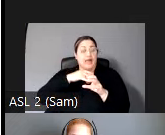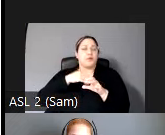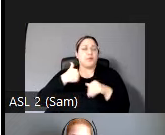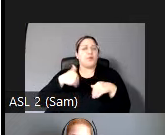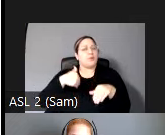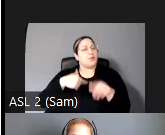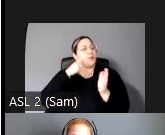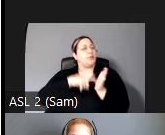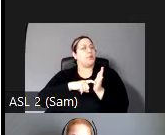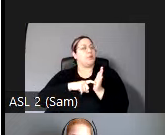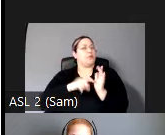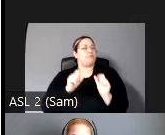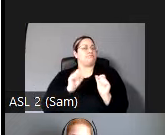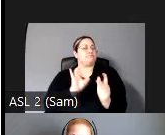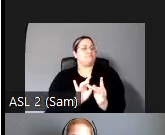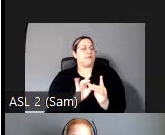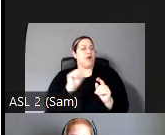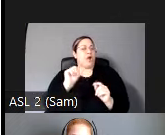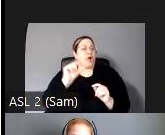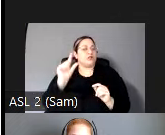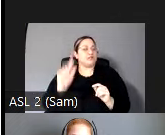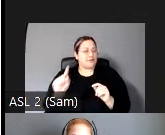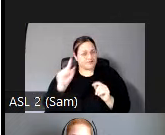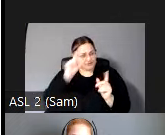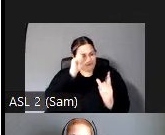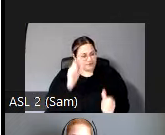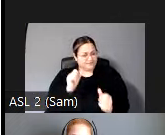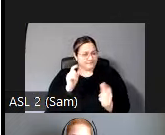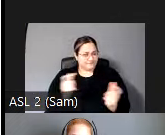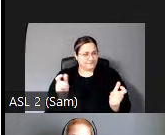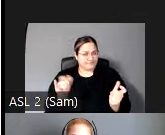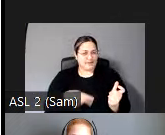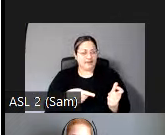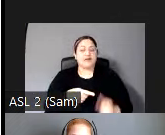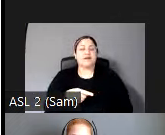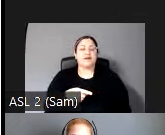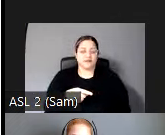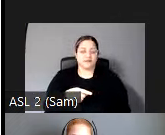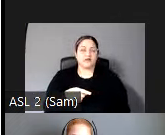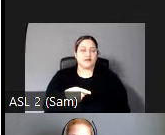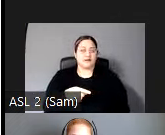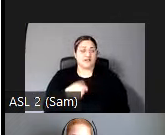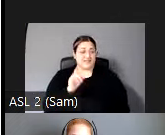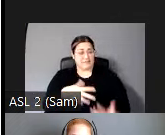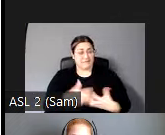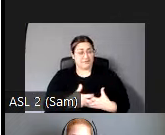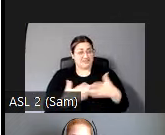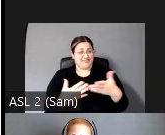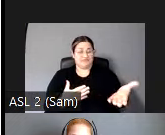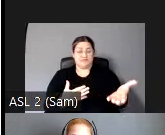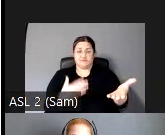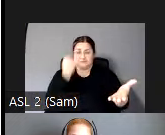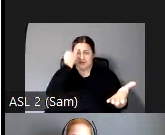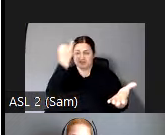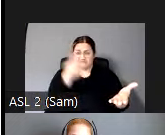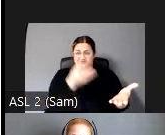exam. This is the kind of thing that you can imagine in a pharmacy in the same way that you have blood